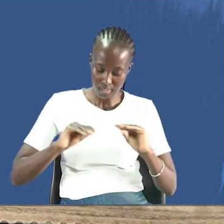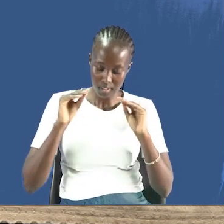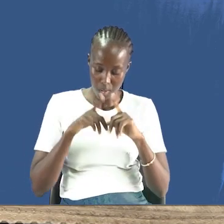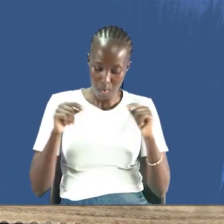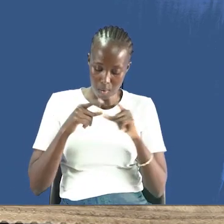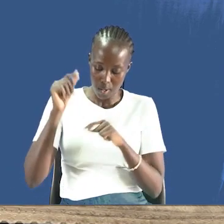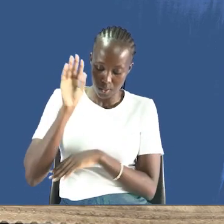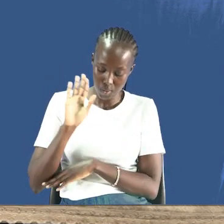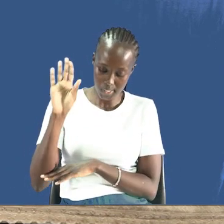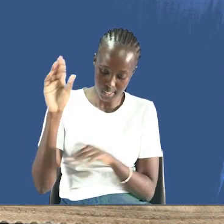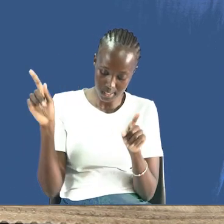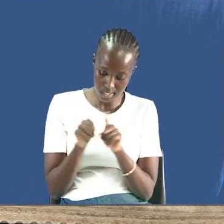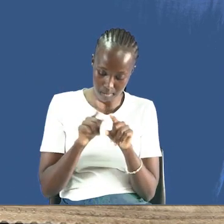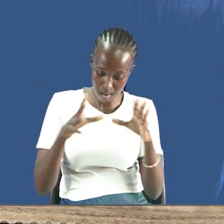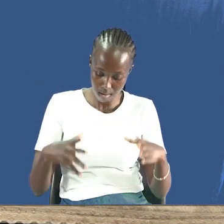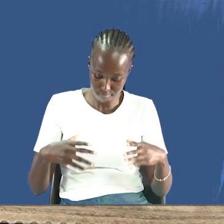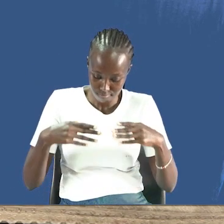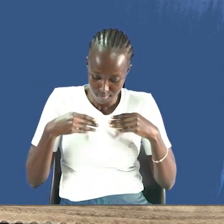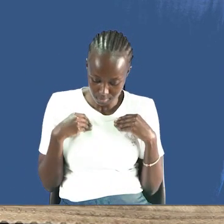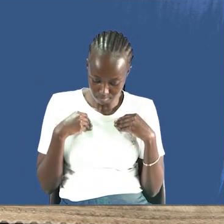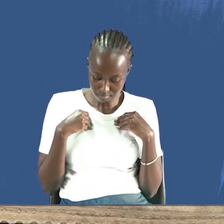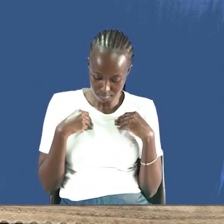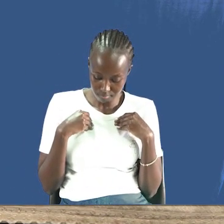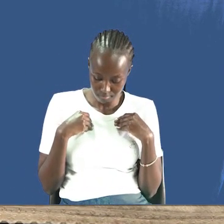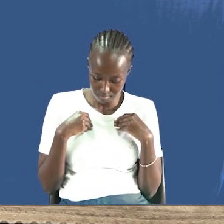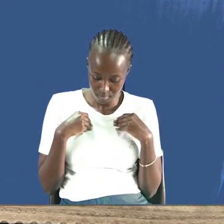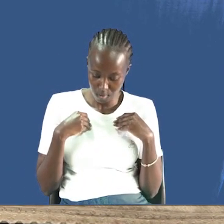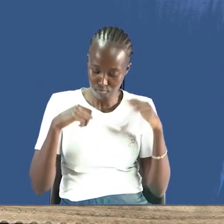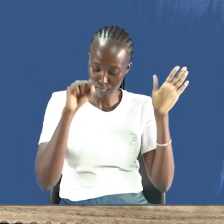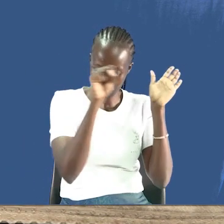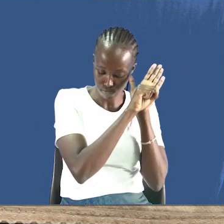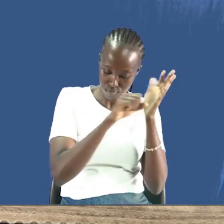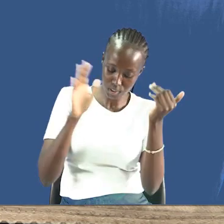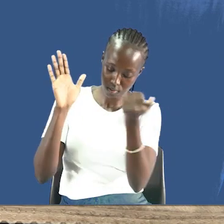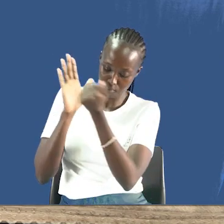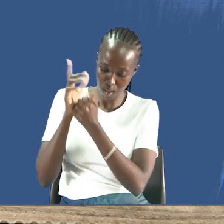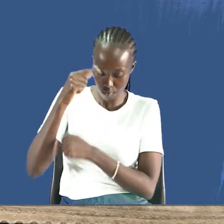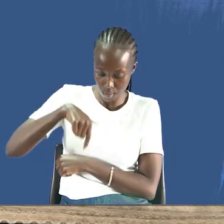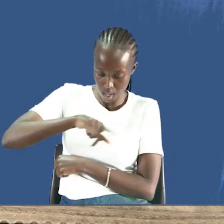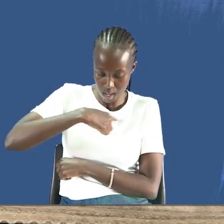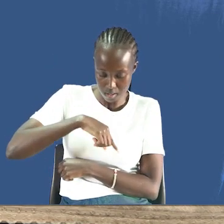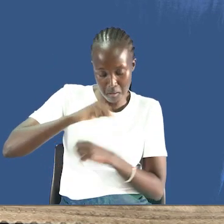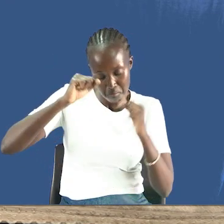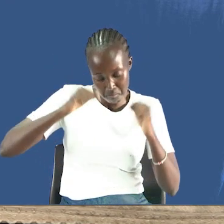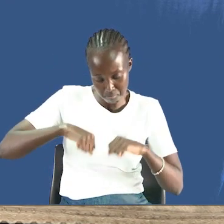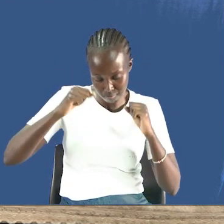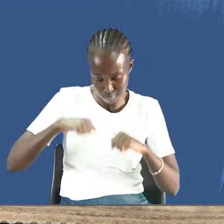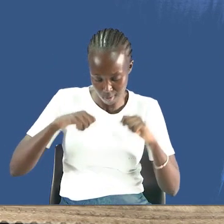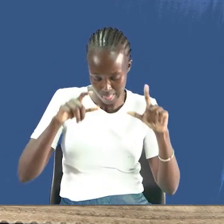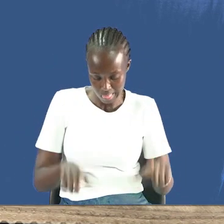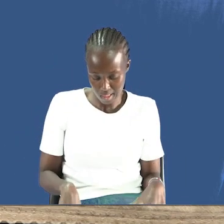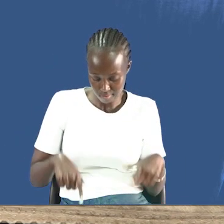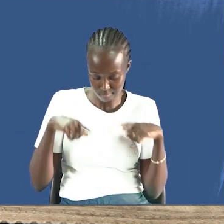word, and even allow yourself to be crucified for our sake, so that we can